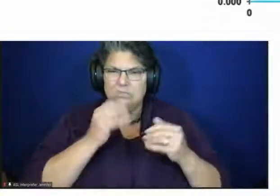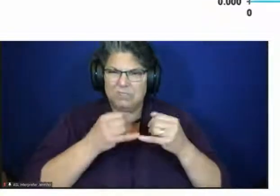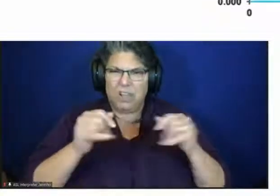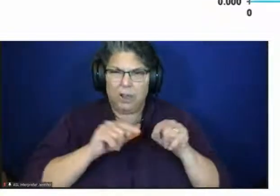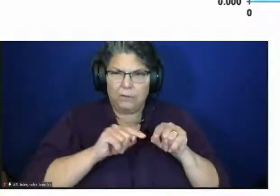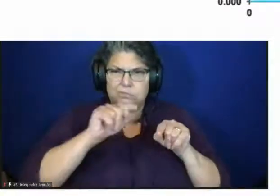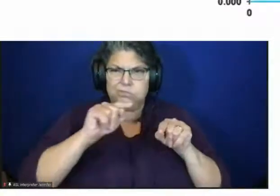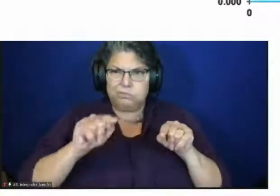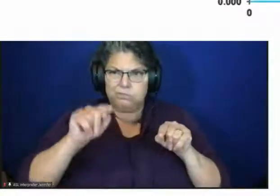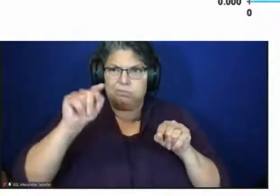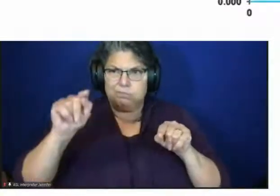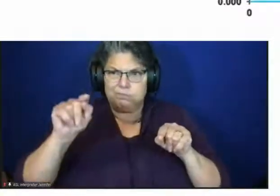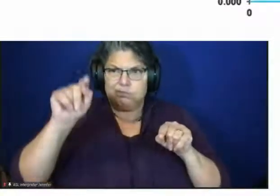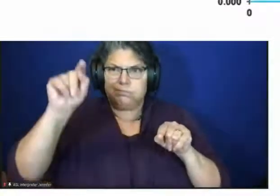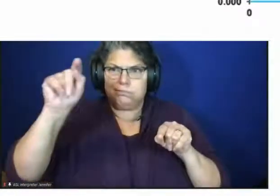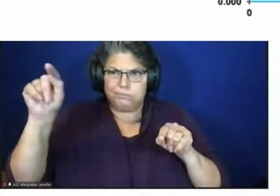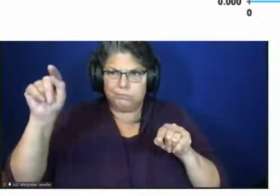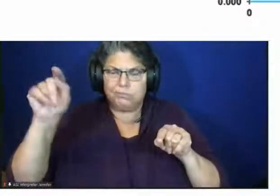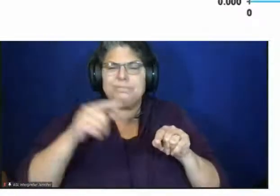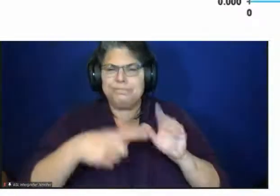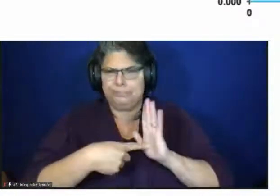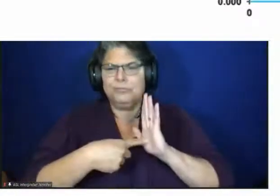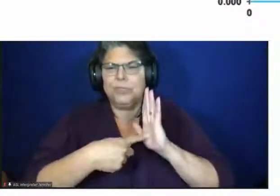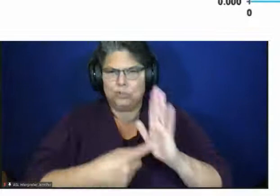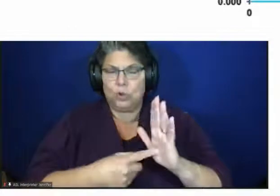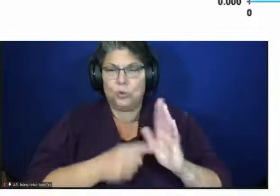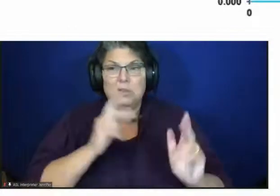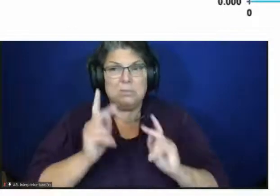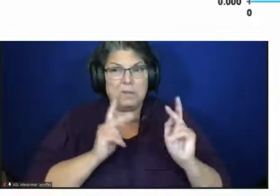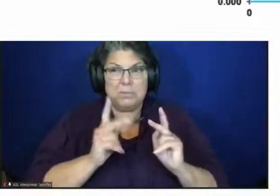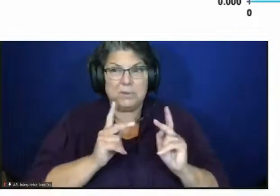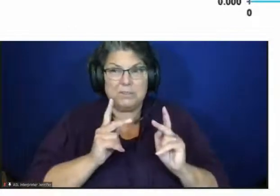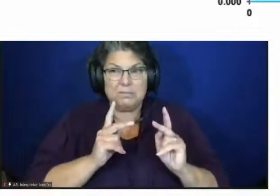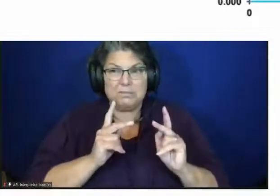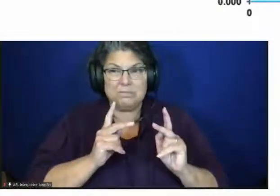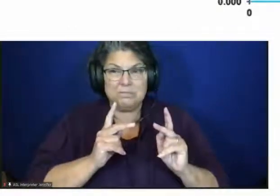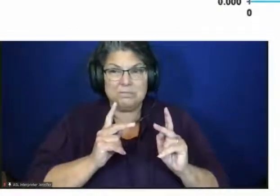line shows the people who had